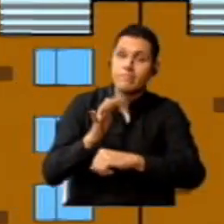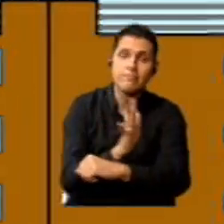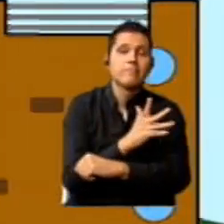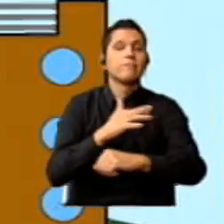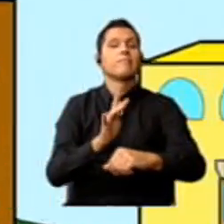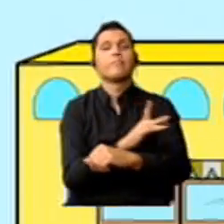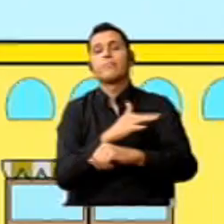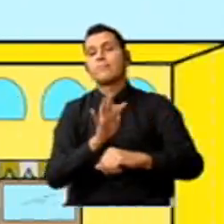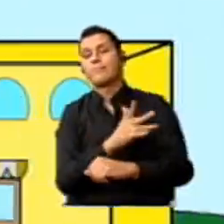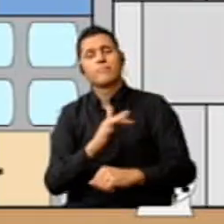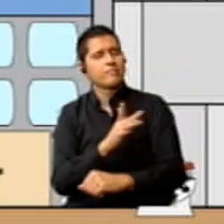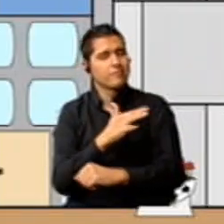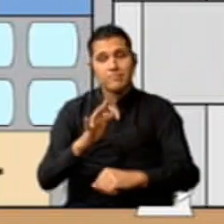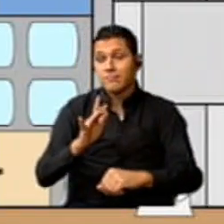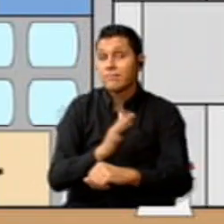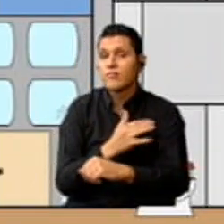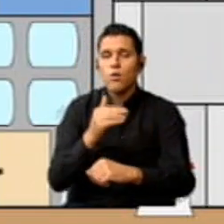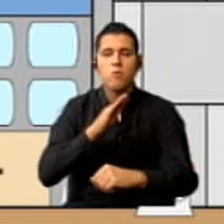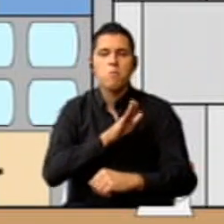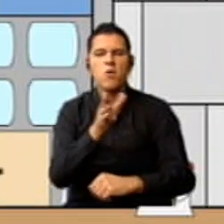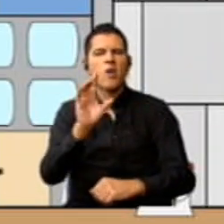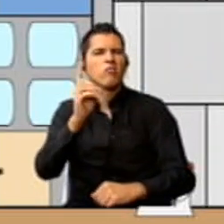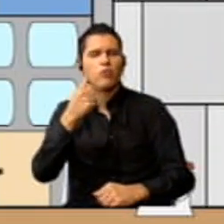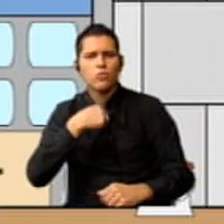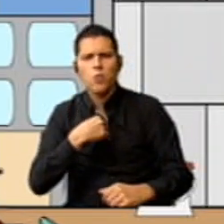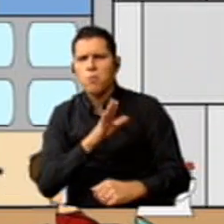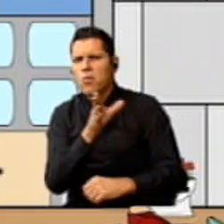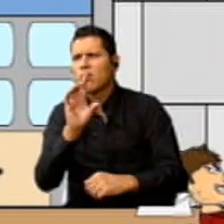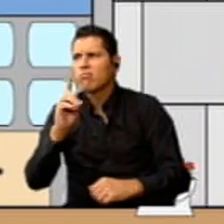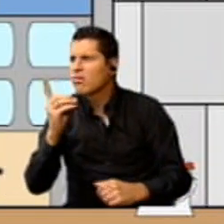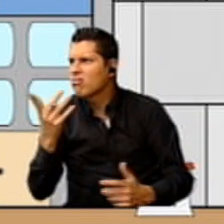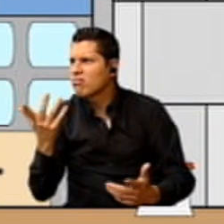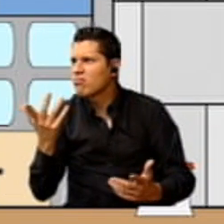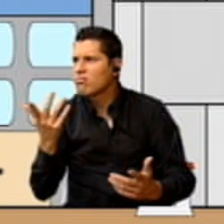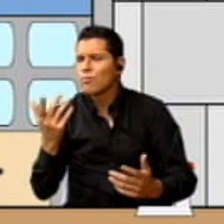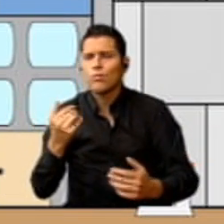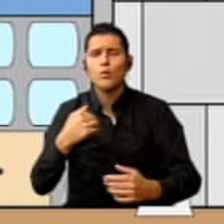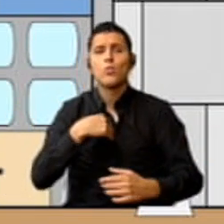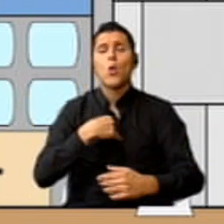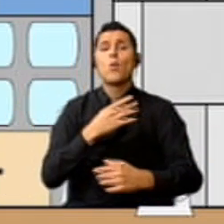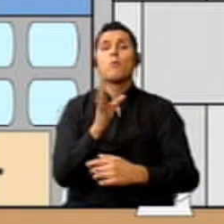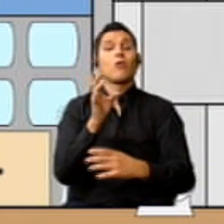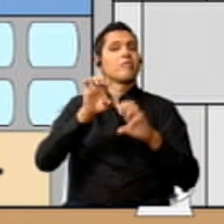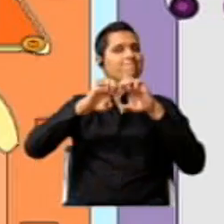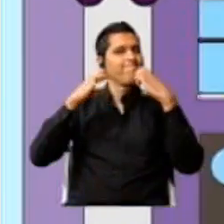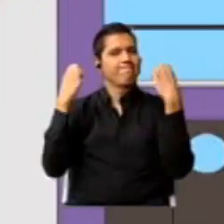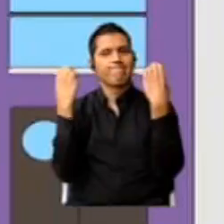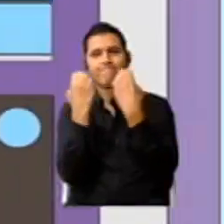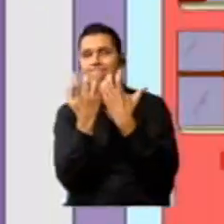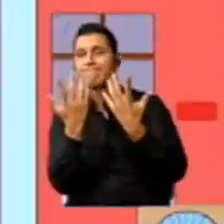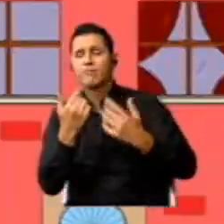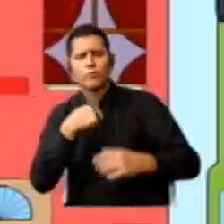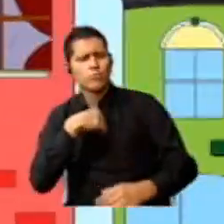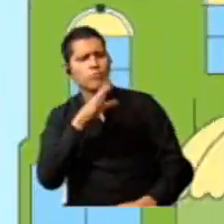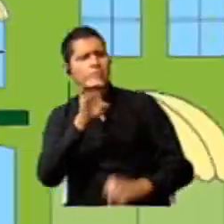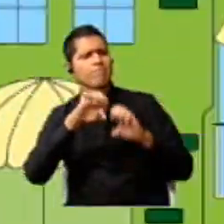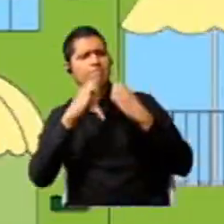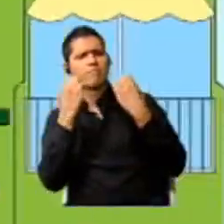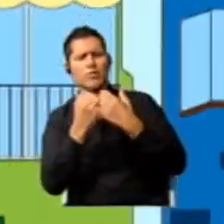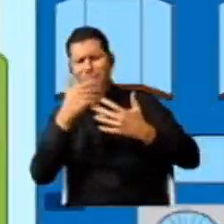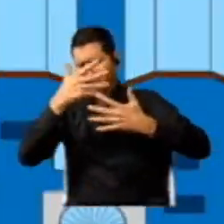you going? I am going to the stadium.